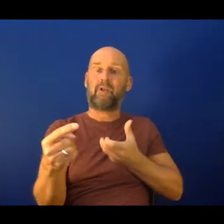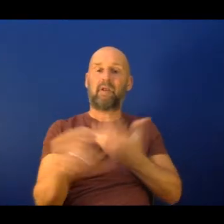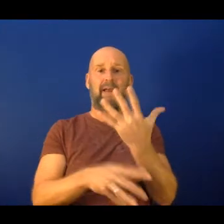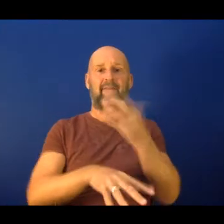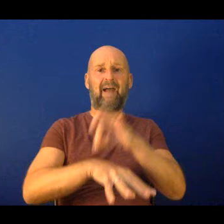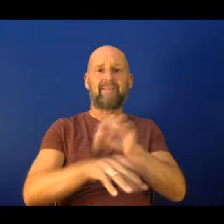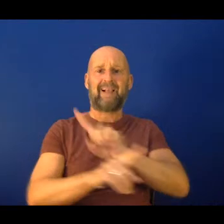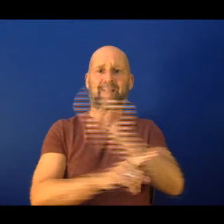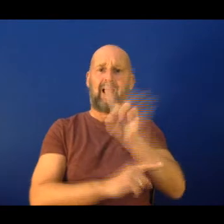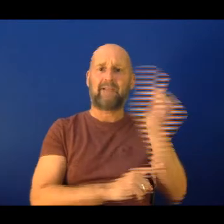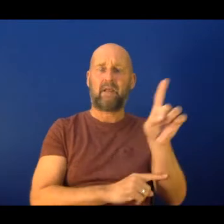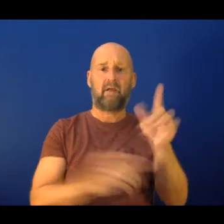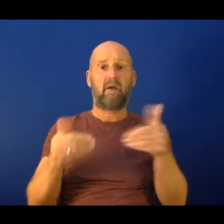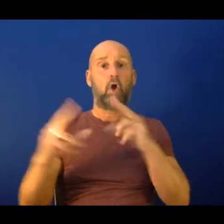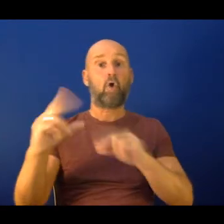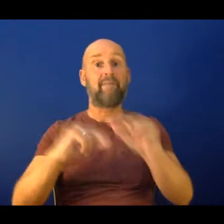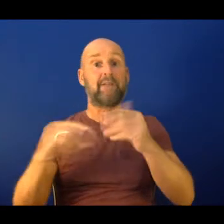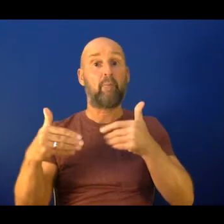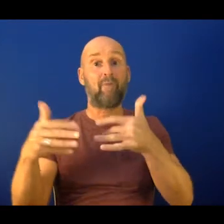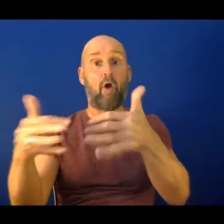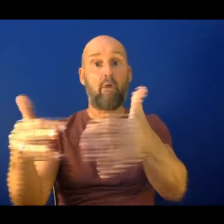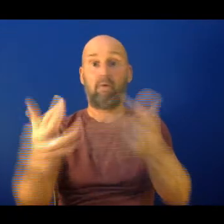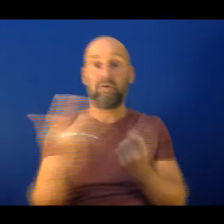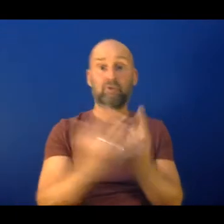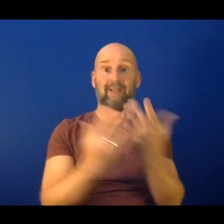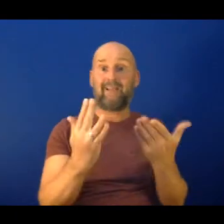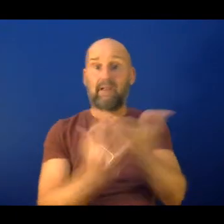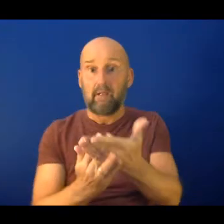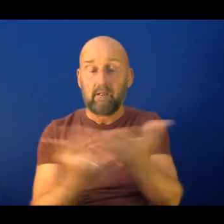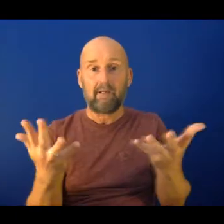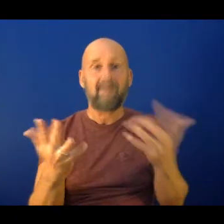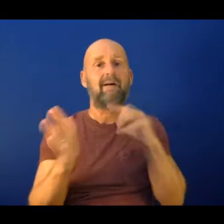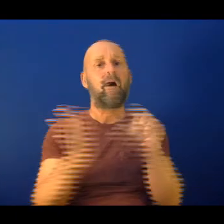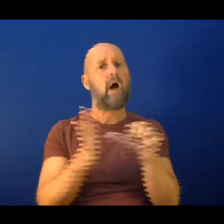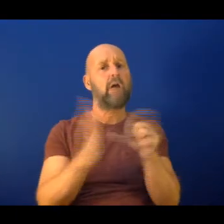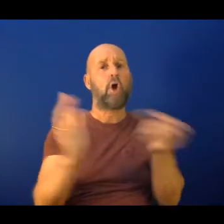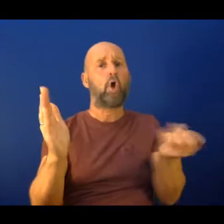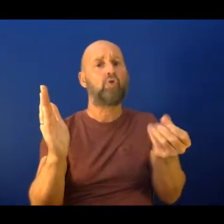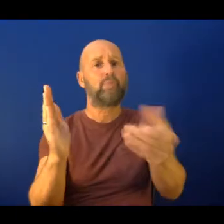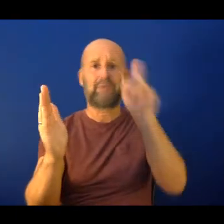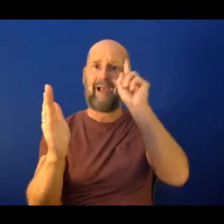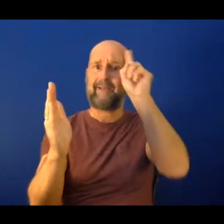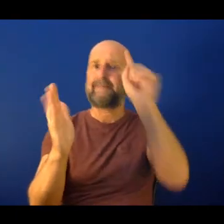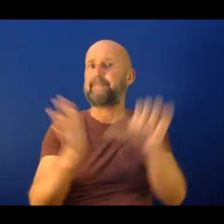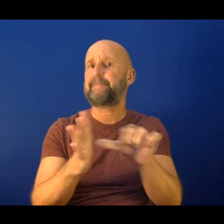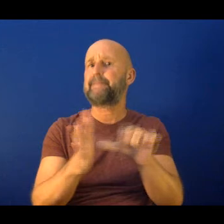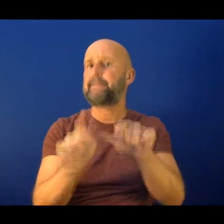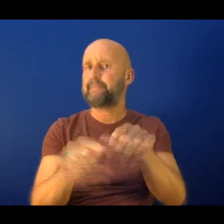and then they've moved on and you haven't had the chance. That's one of the things that I find really hard about contributing ideas.